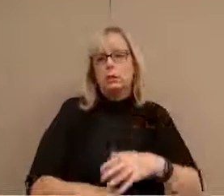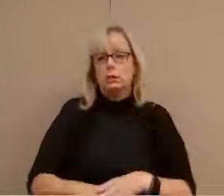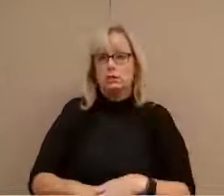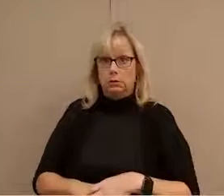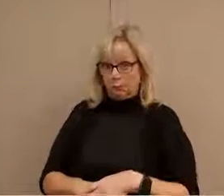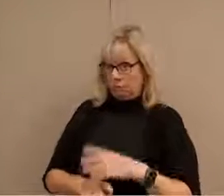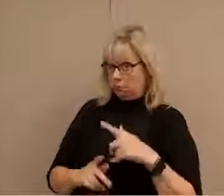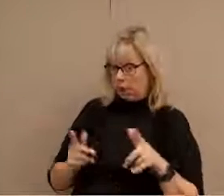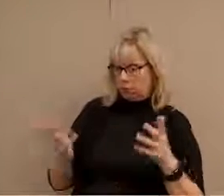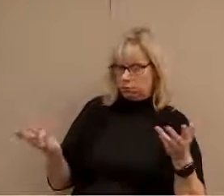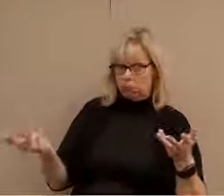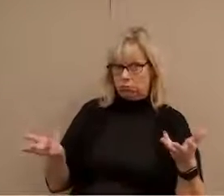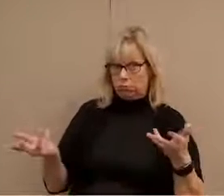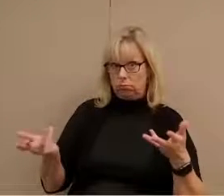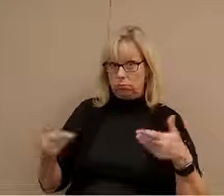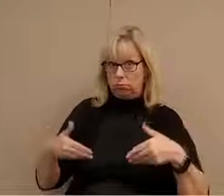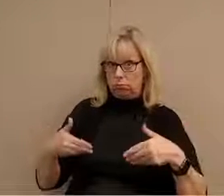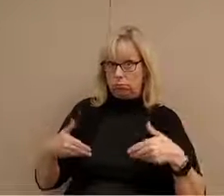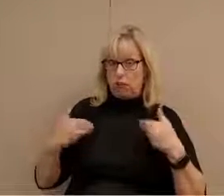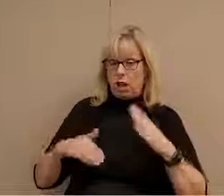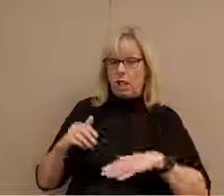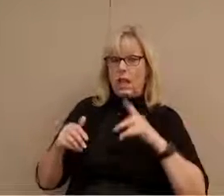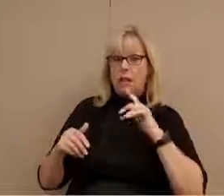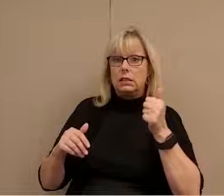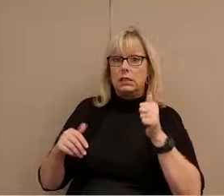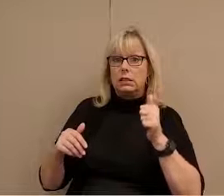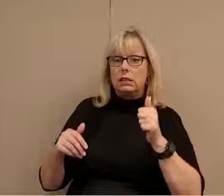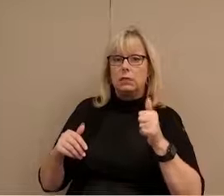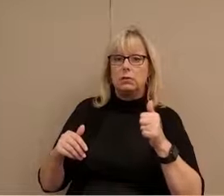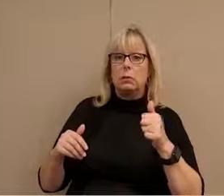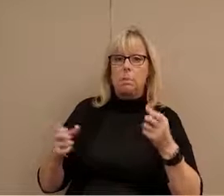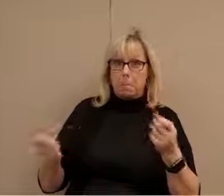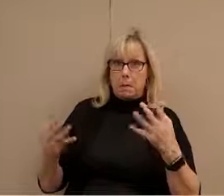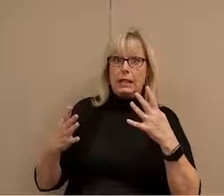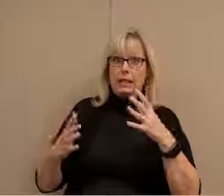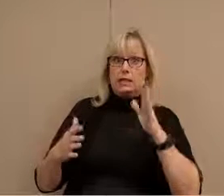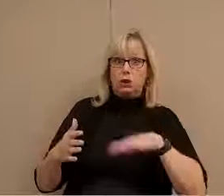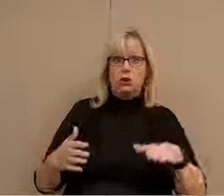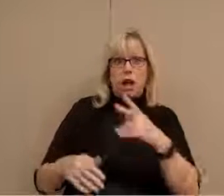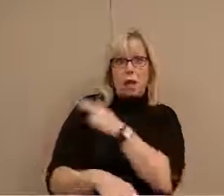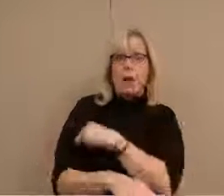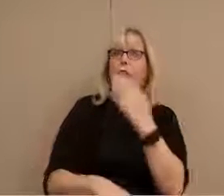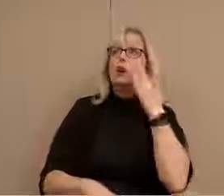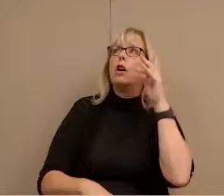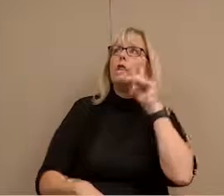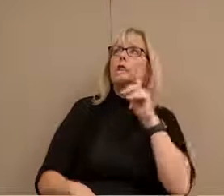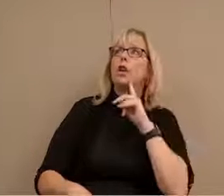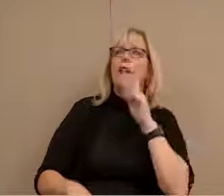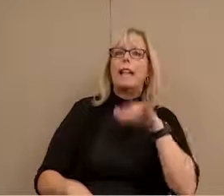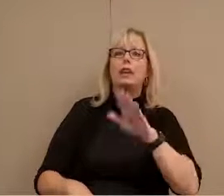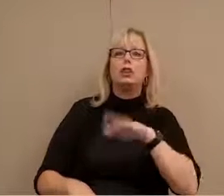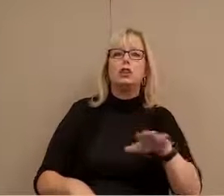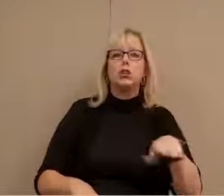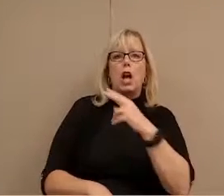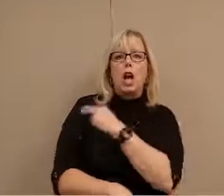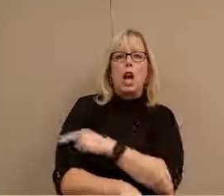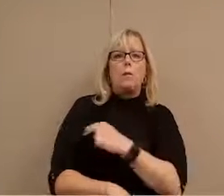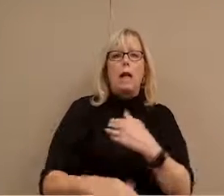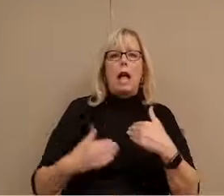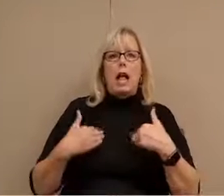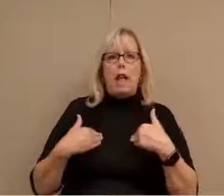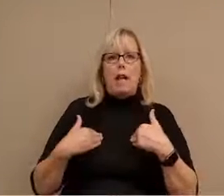are, under 10, there are kids that have been hospitalized with yes, COVID. I know for a fact that Children's Hospital has